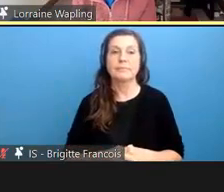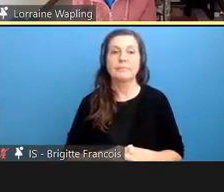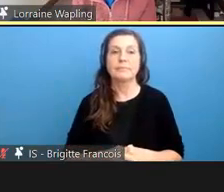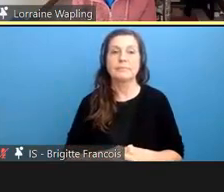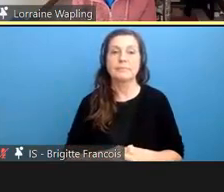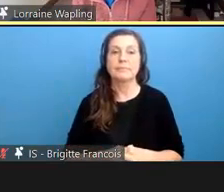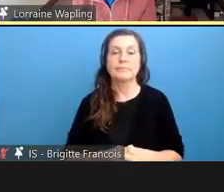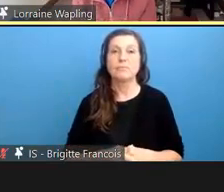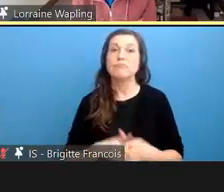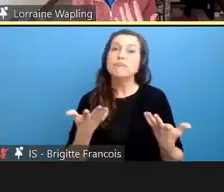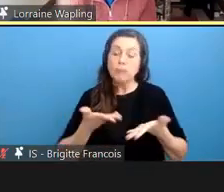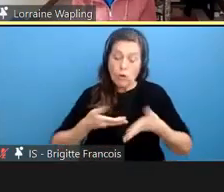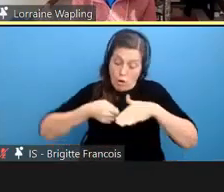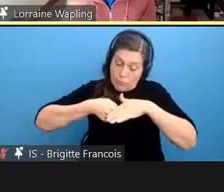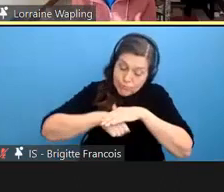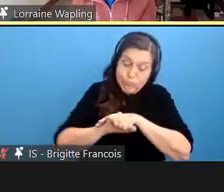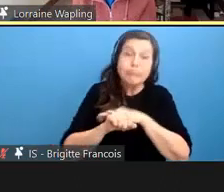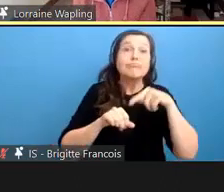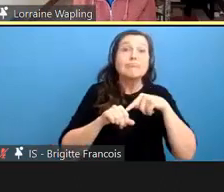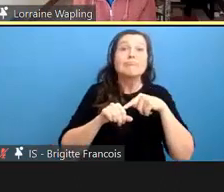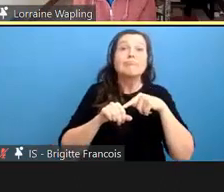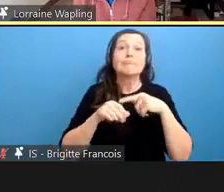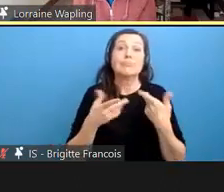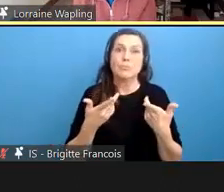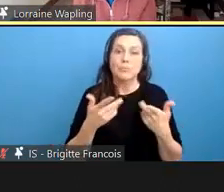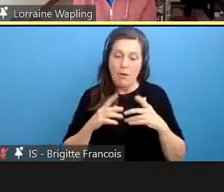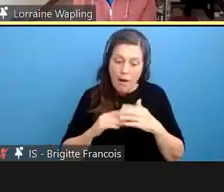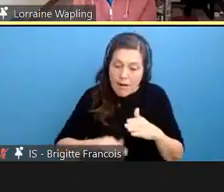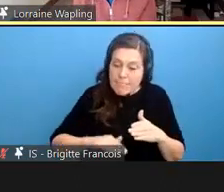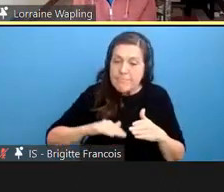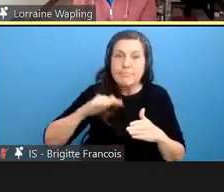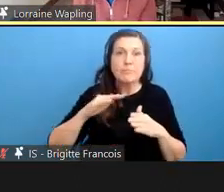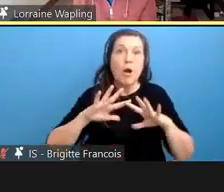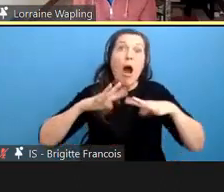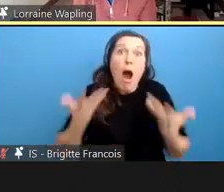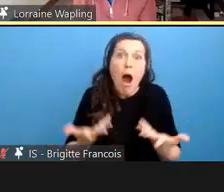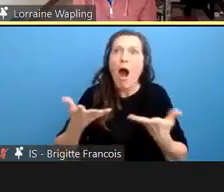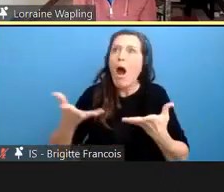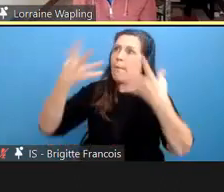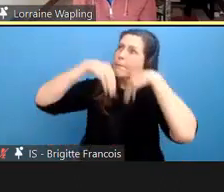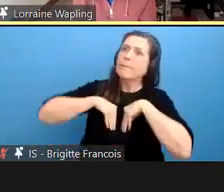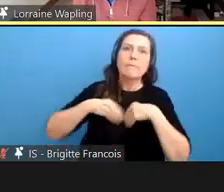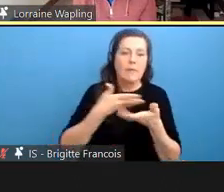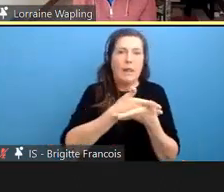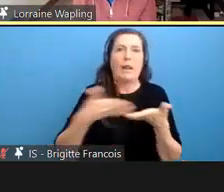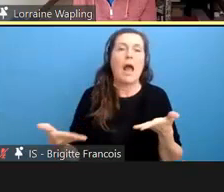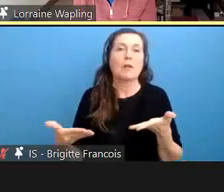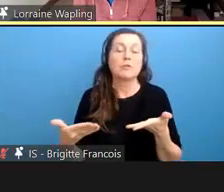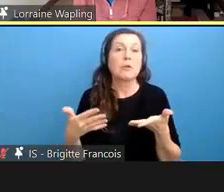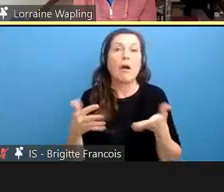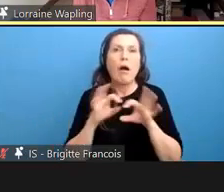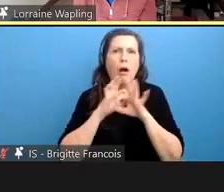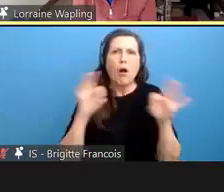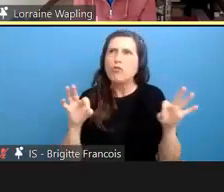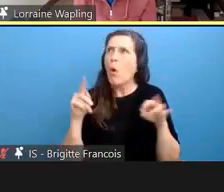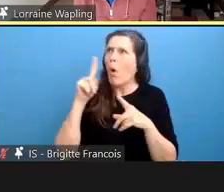developing infants, language acquisition, how we learn language, it's a process that happens without any need for any